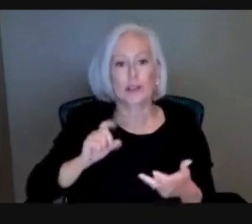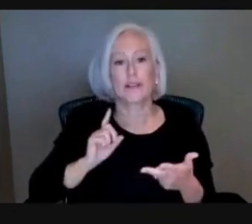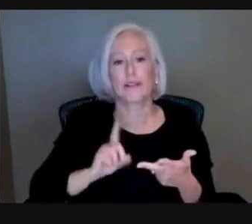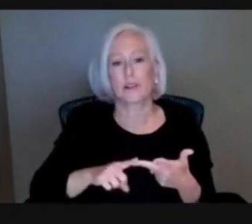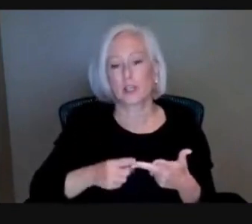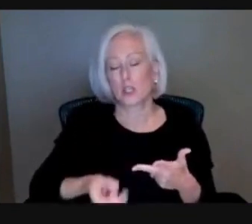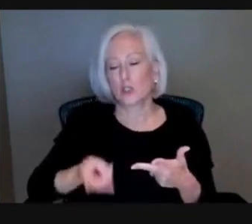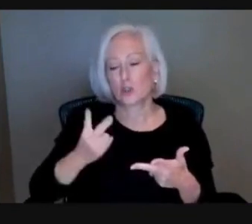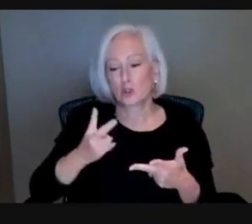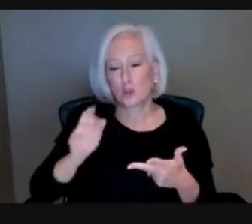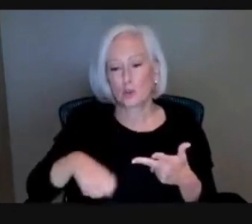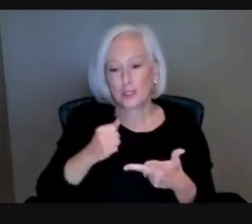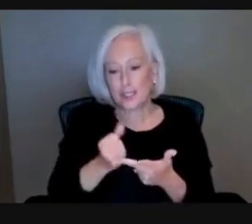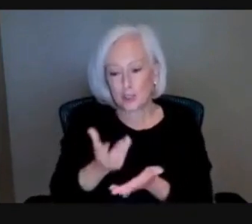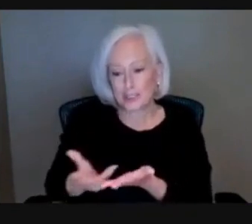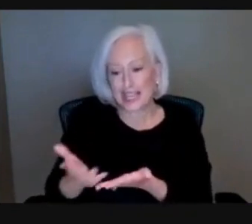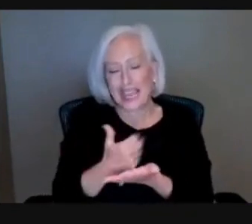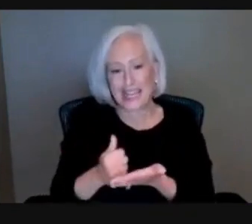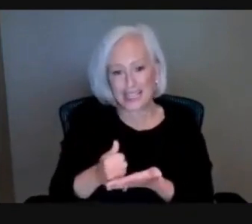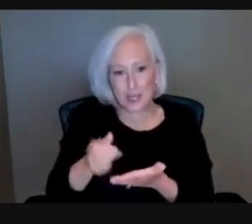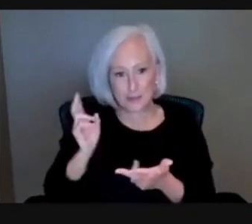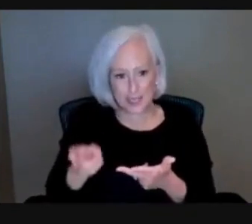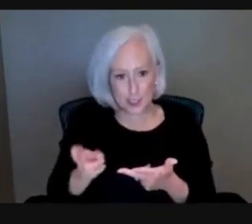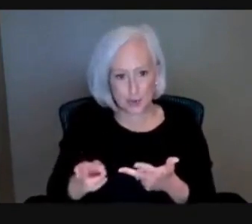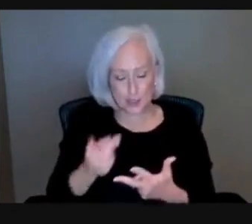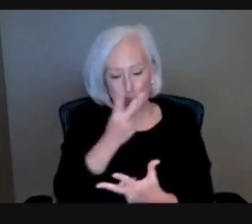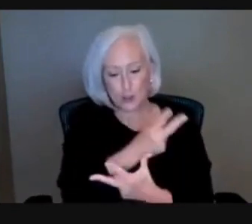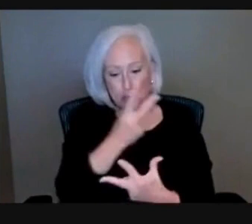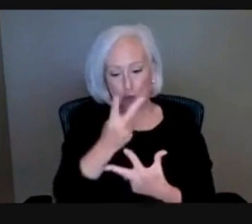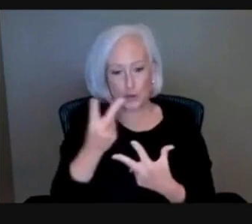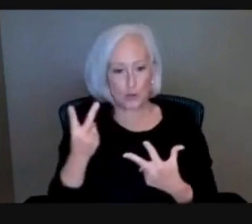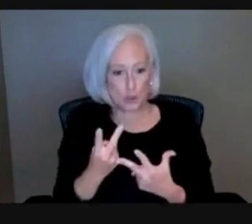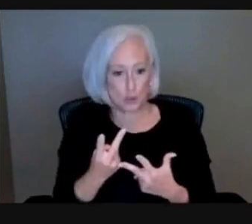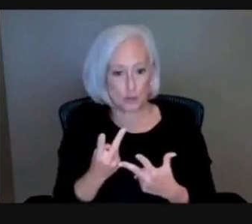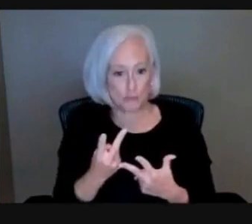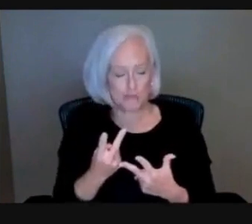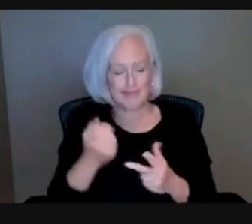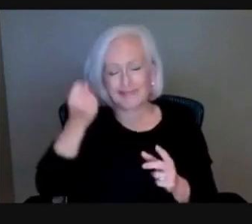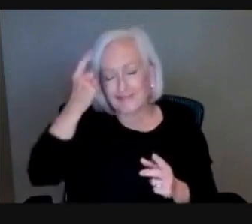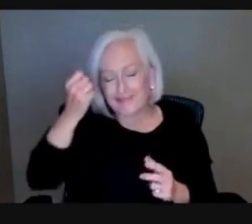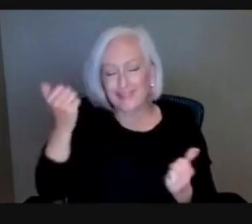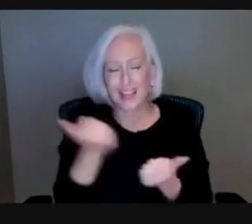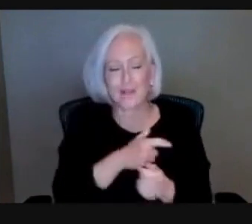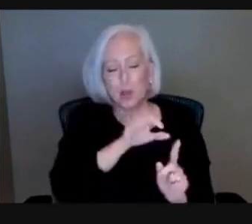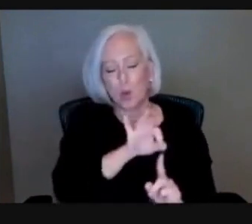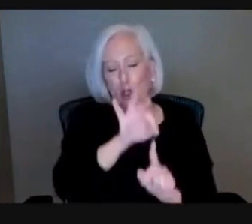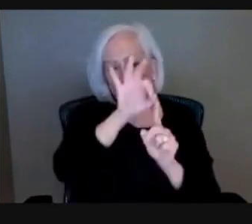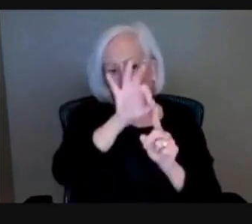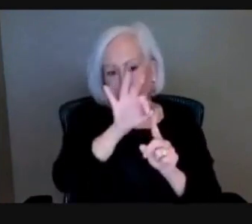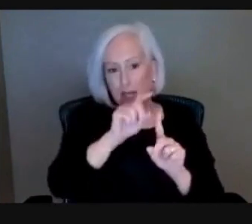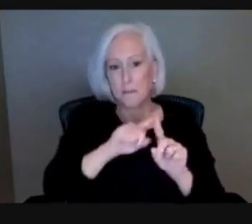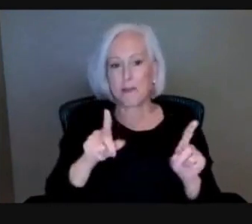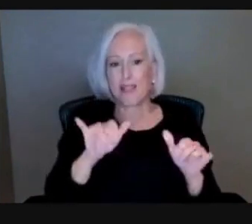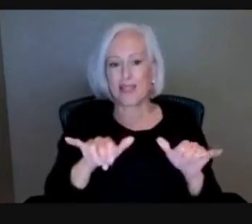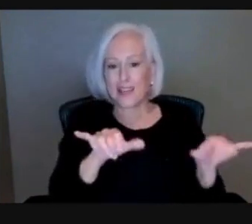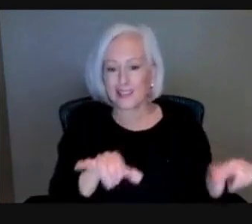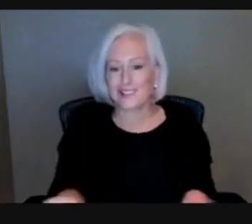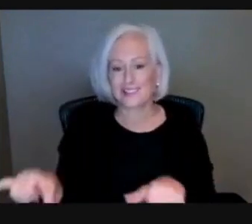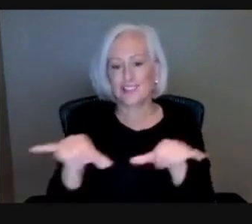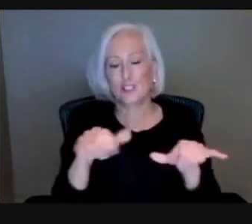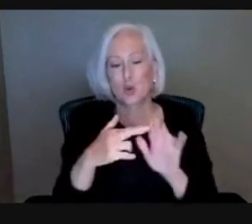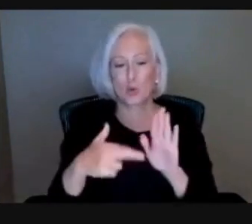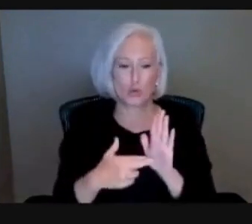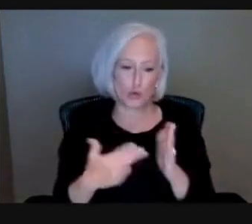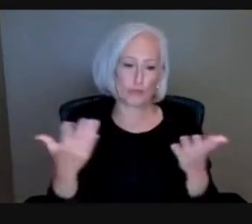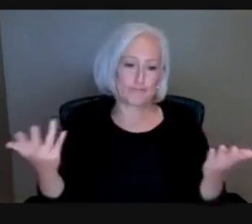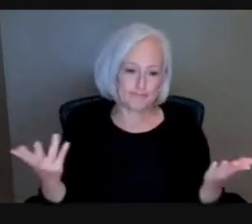very unique. So 2-2-2 is not always the case. Again, it's just the general rule of thumb. For your assets and your bank statements,